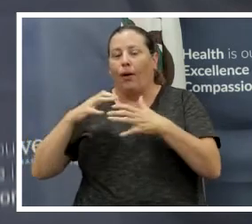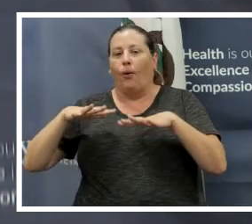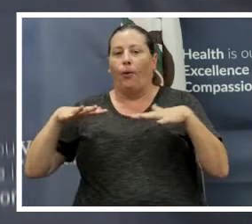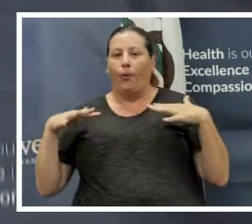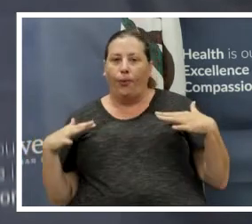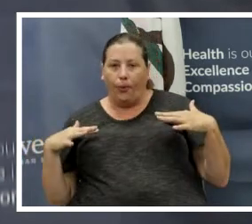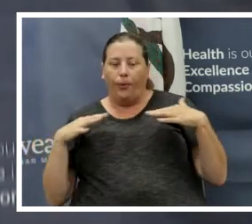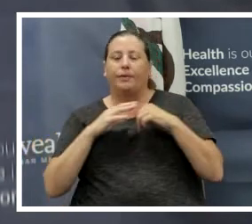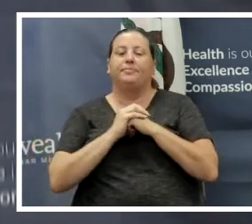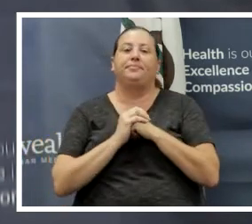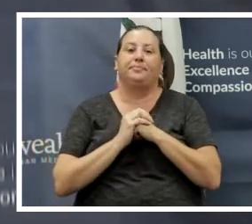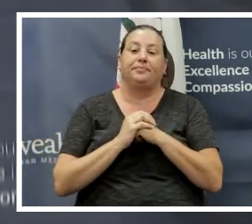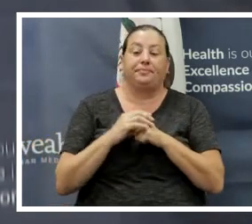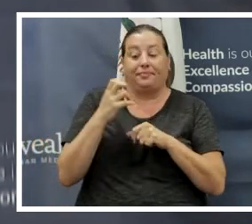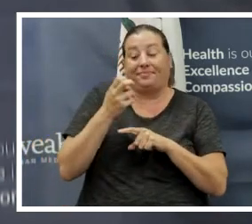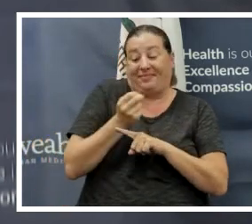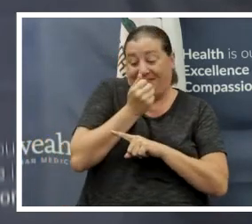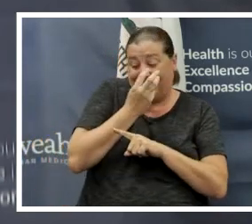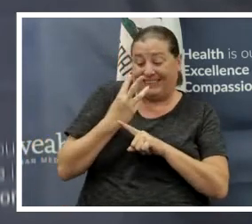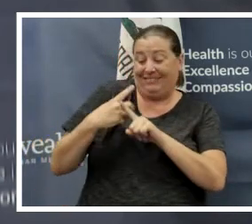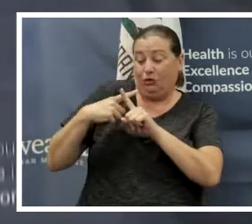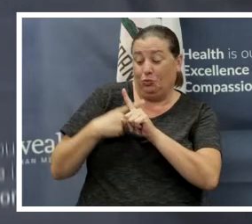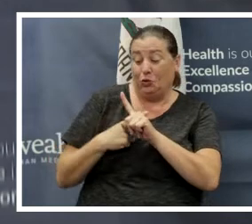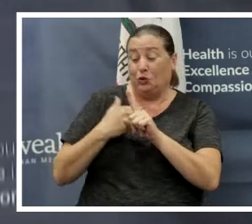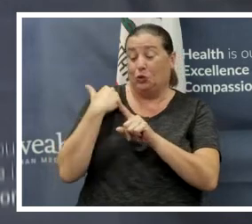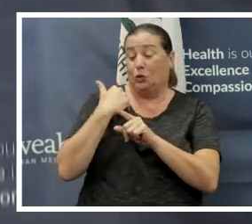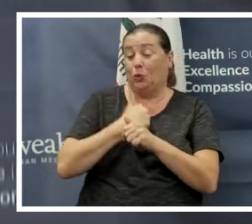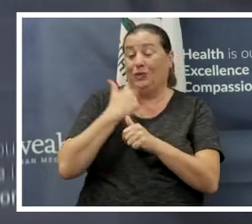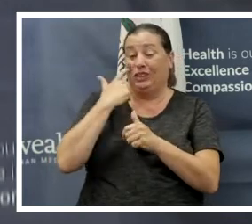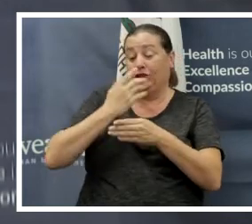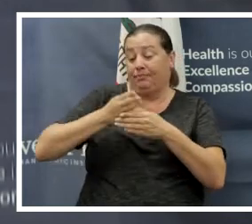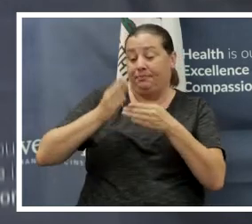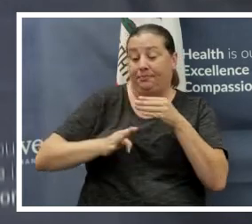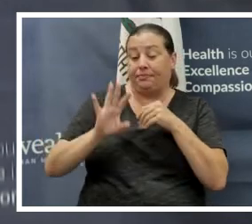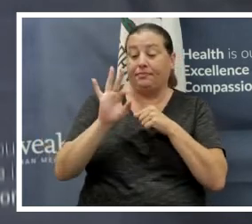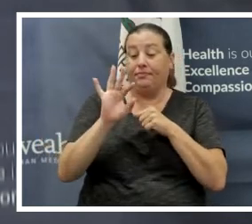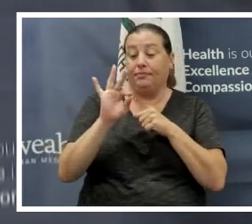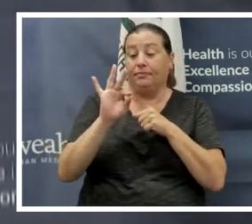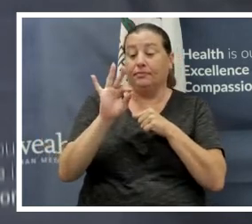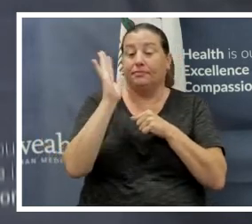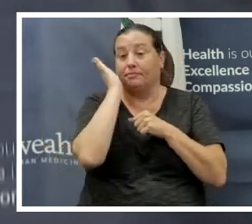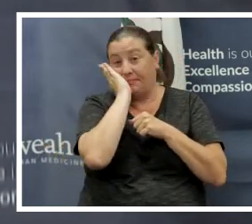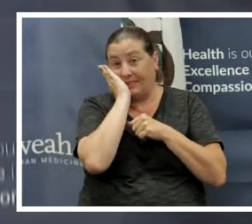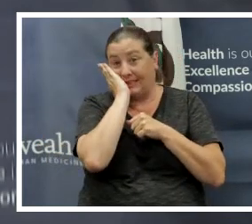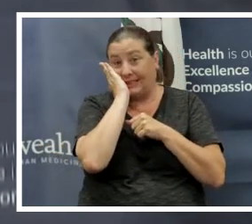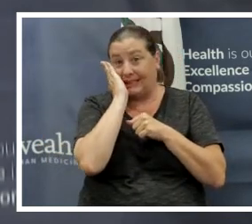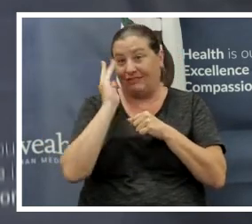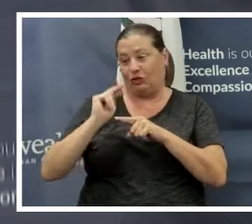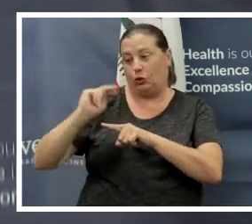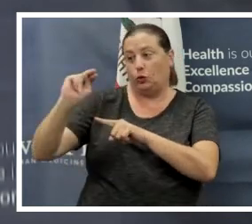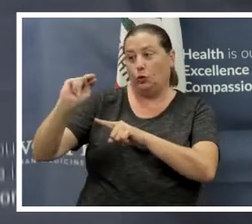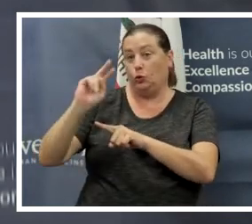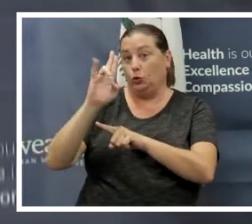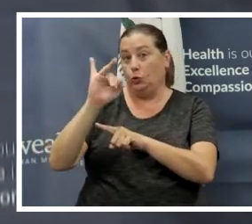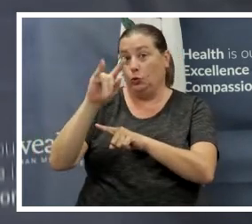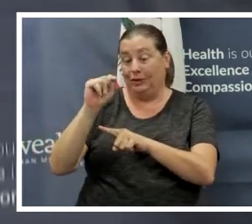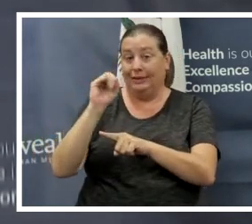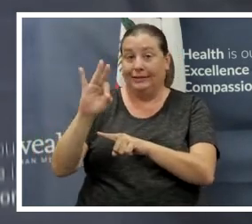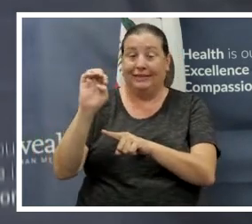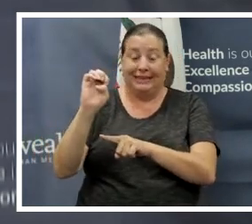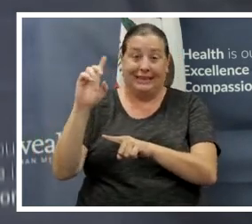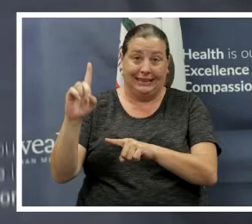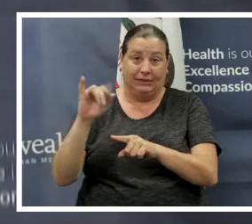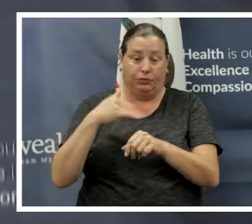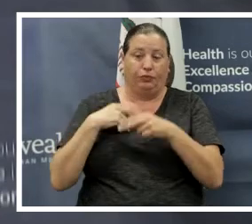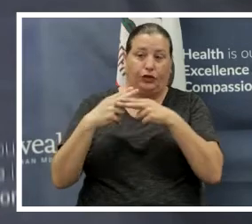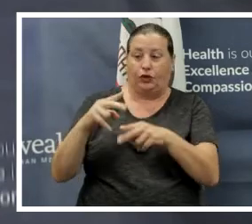we completed the 9-bed unit on the north end of the ED, that what we call Zone 4. So that helped to